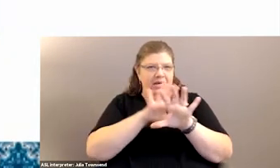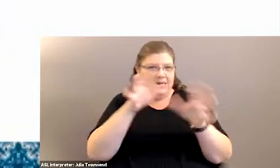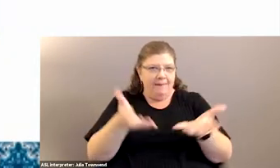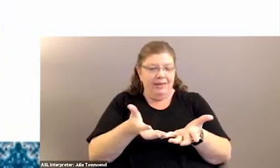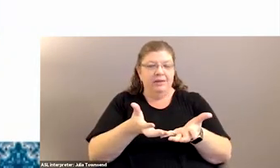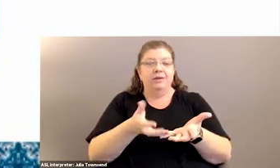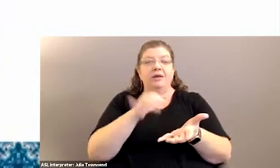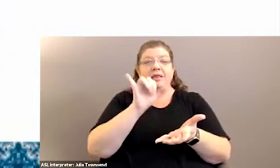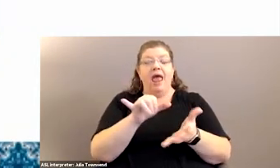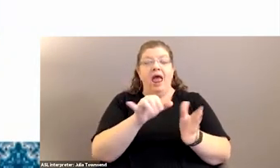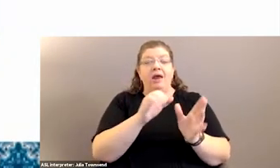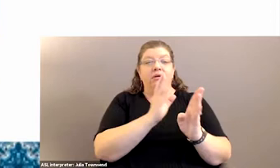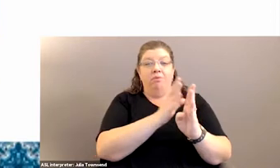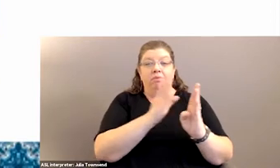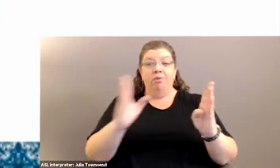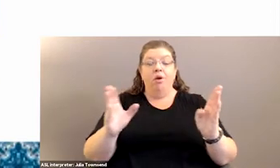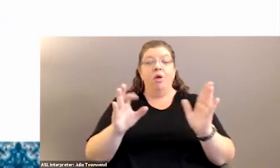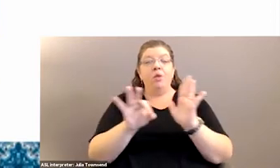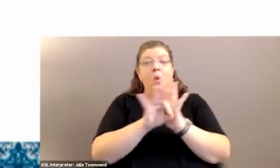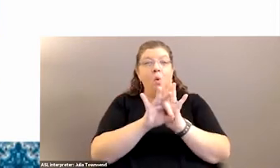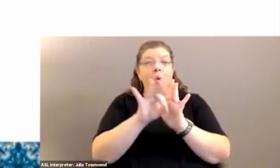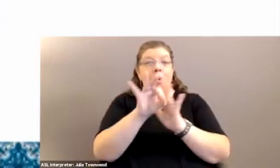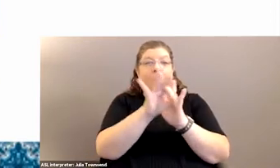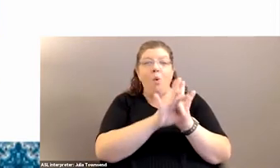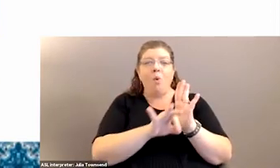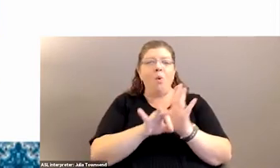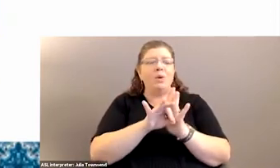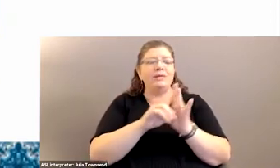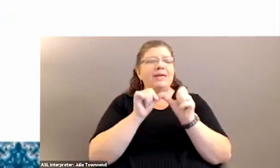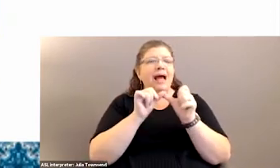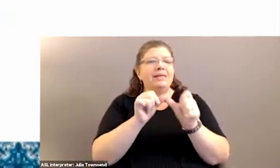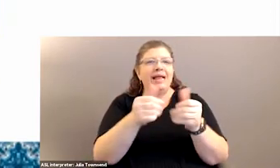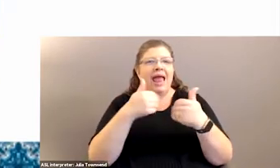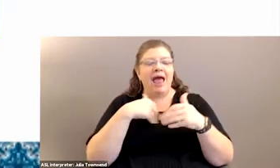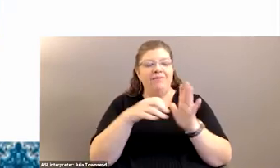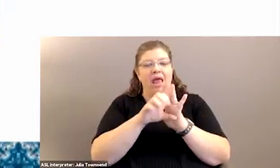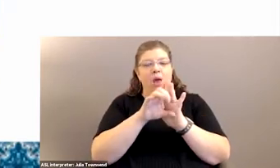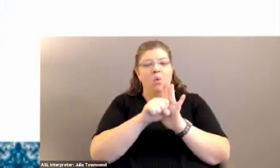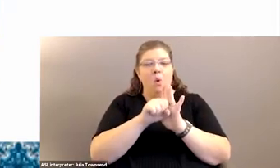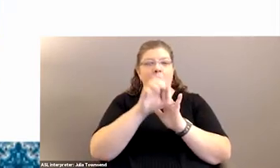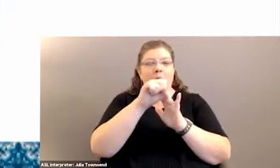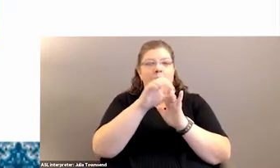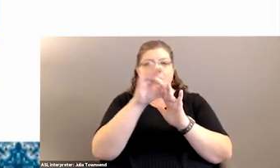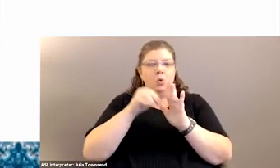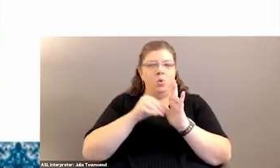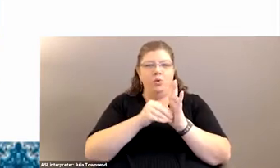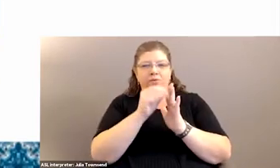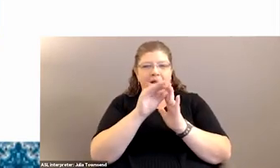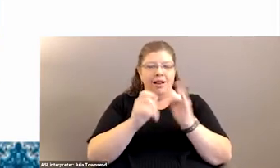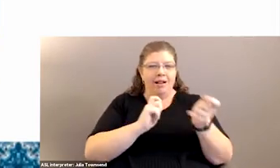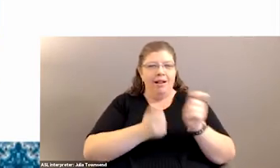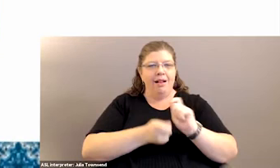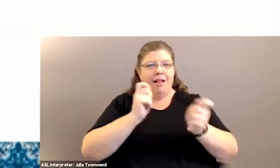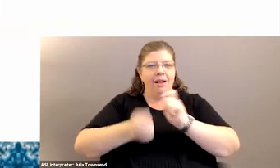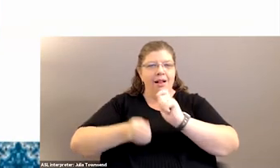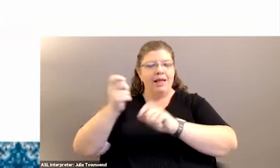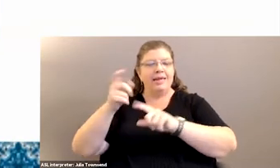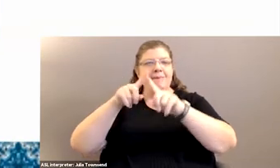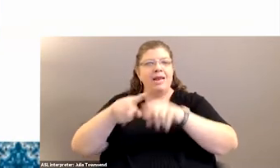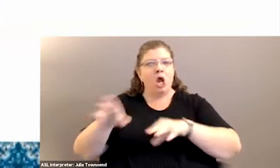cheese's holes will constantly open shut shift location depending on the on